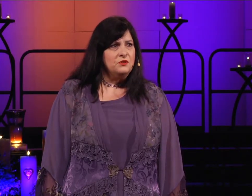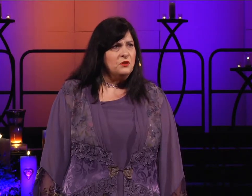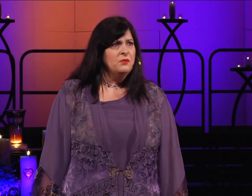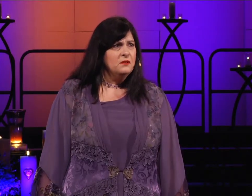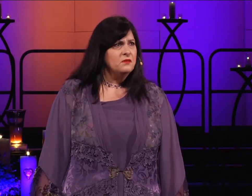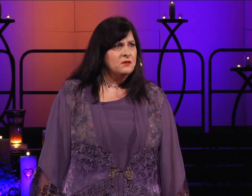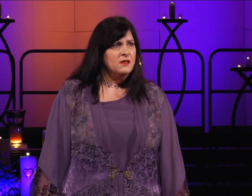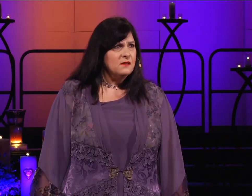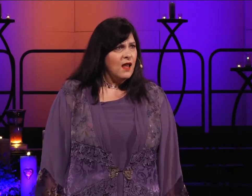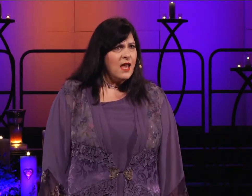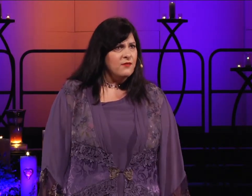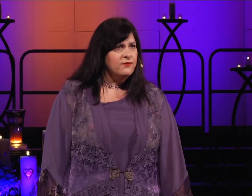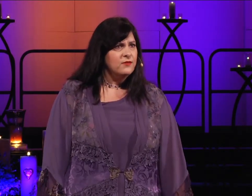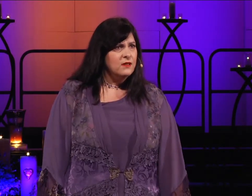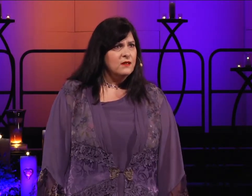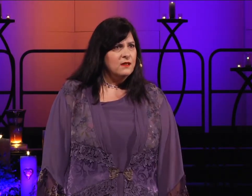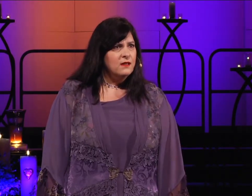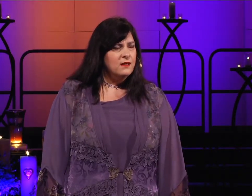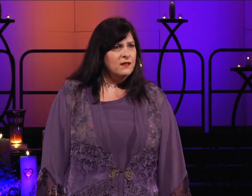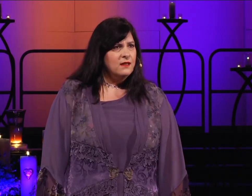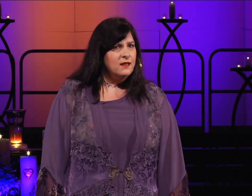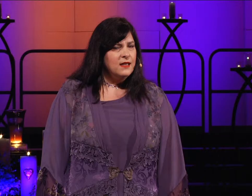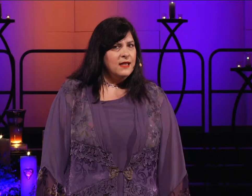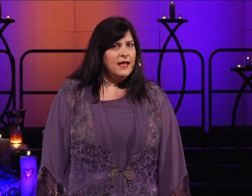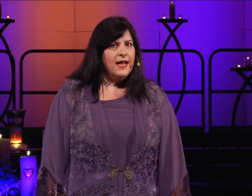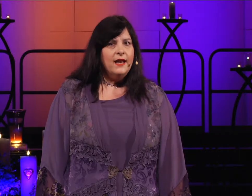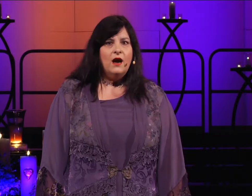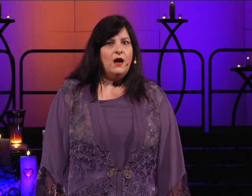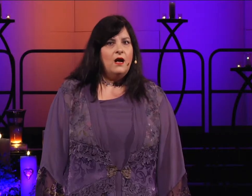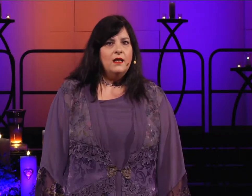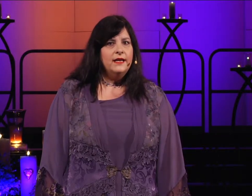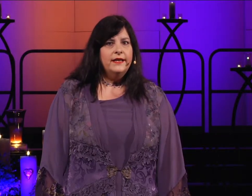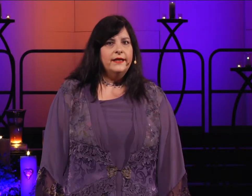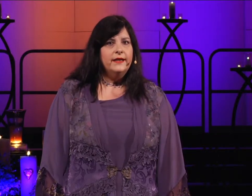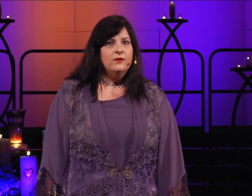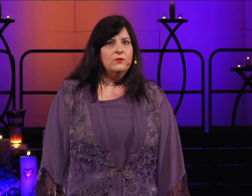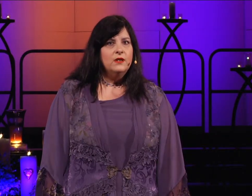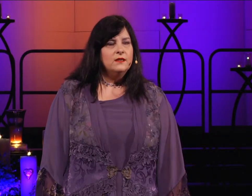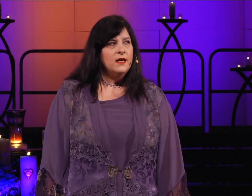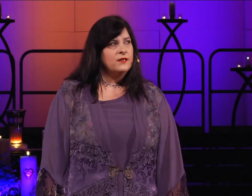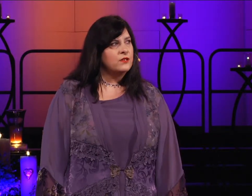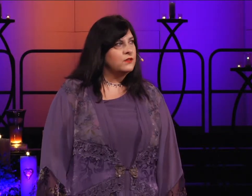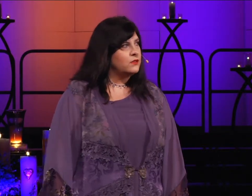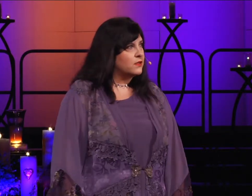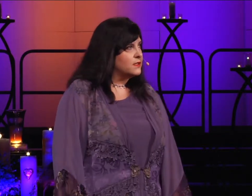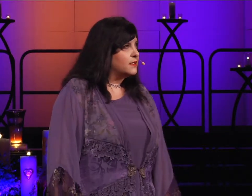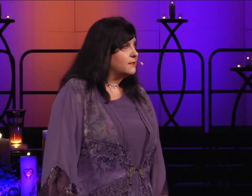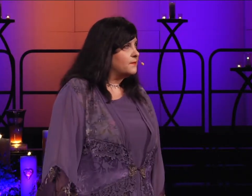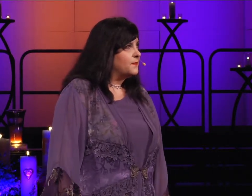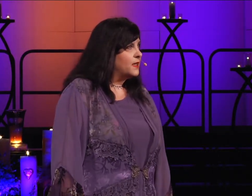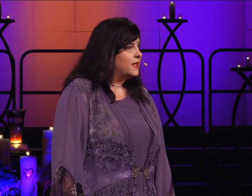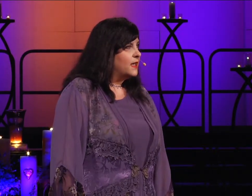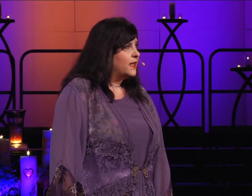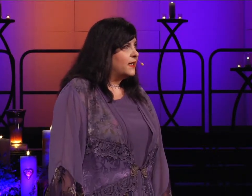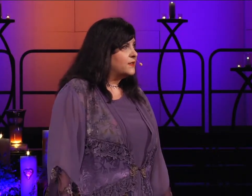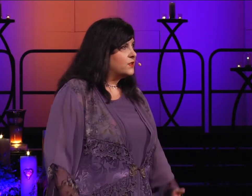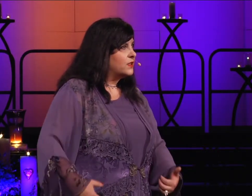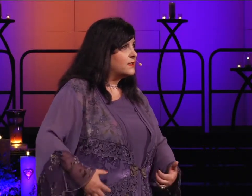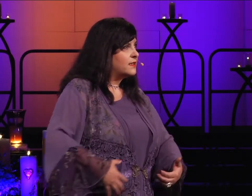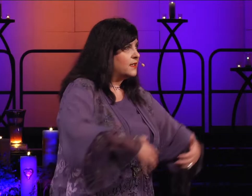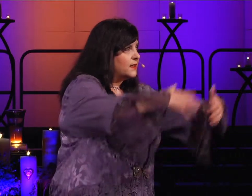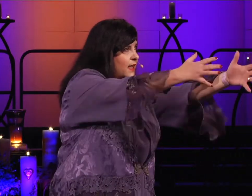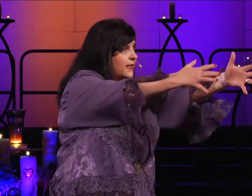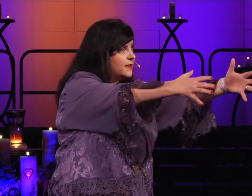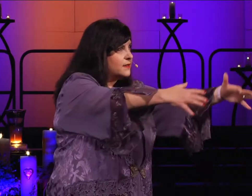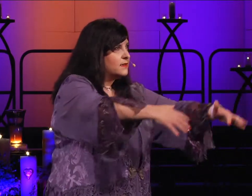maybe contribute to his life? And all I did was I turned towards him, and I